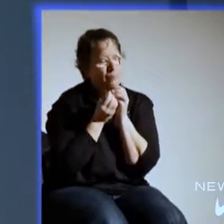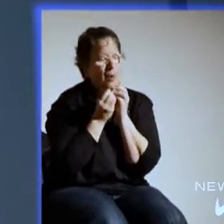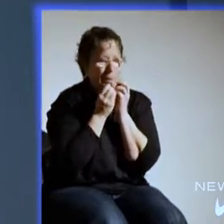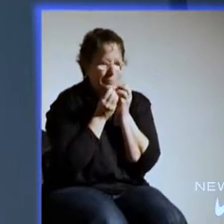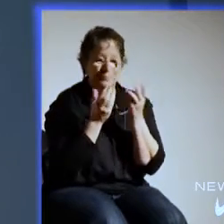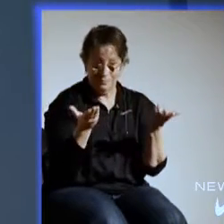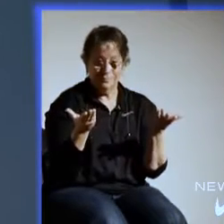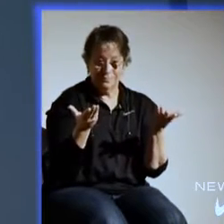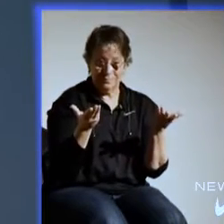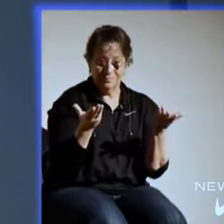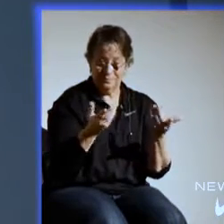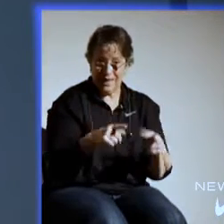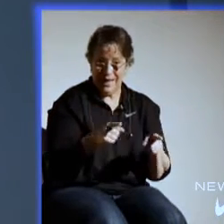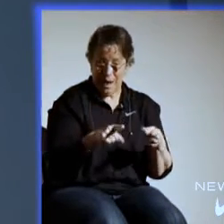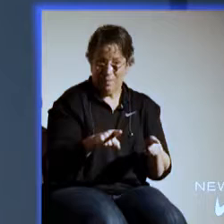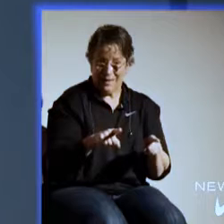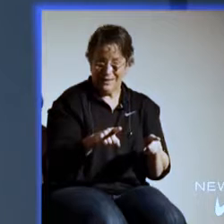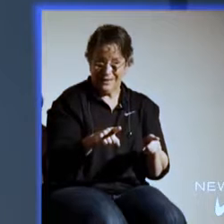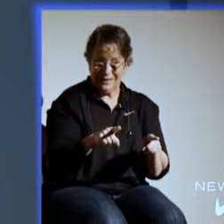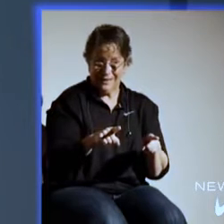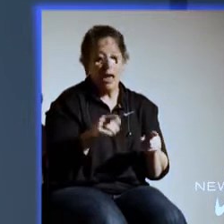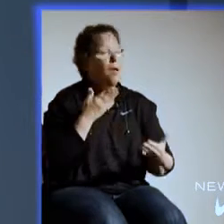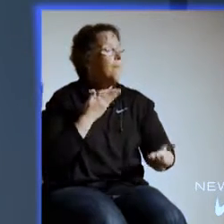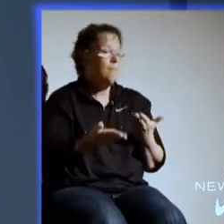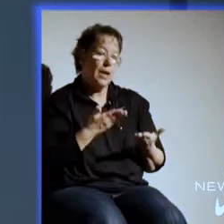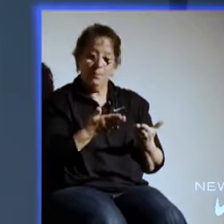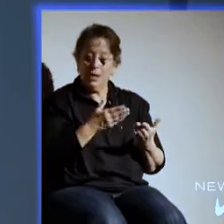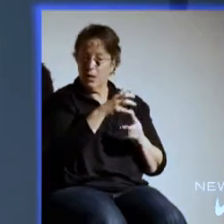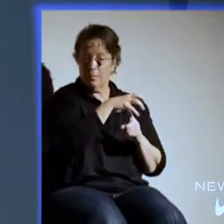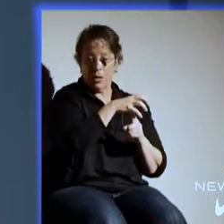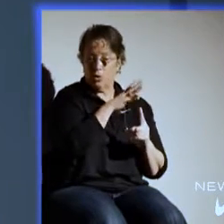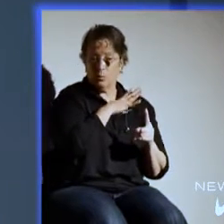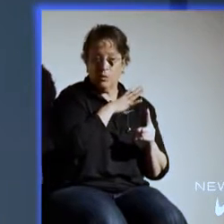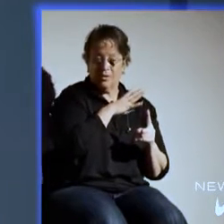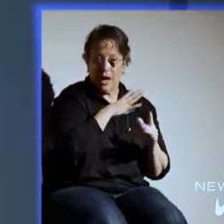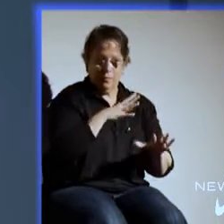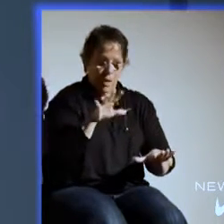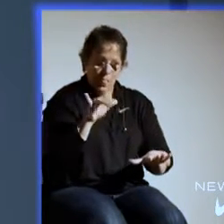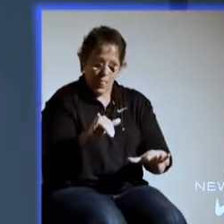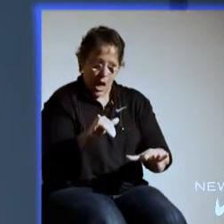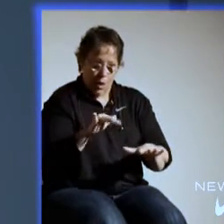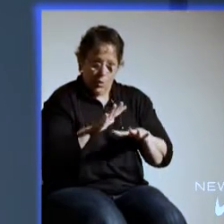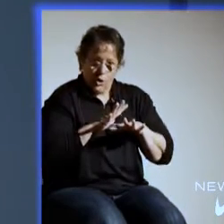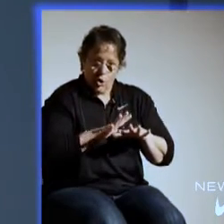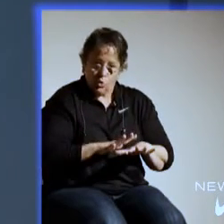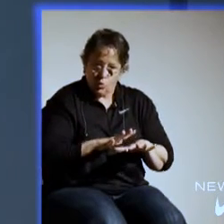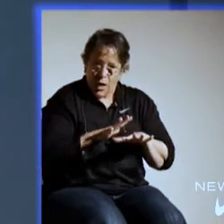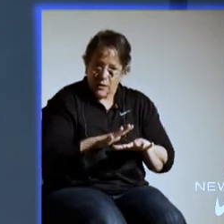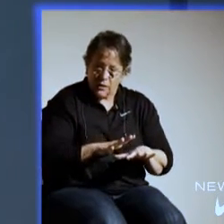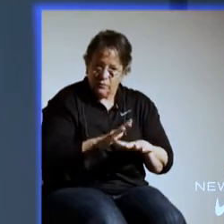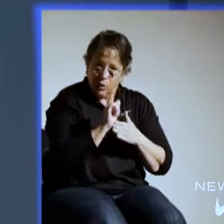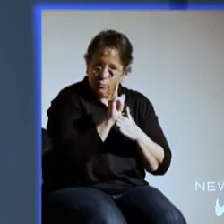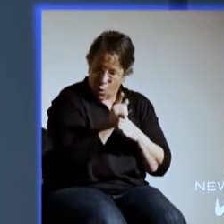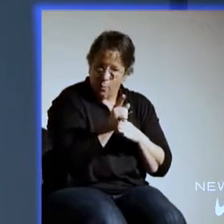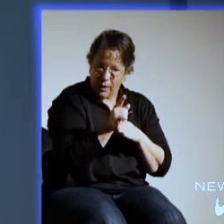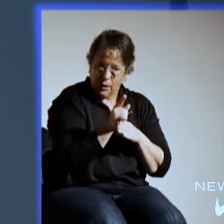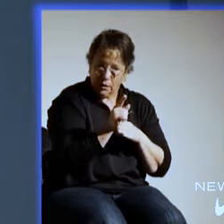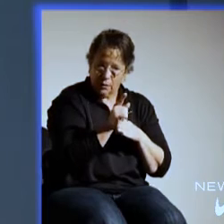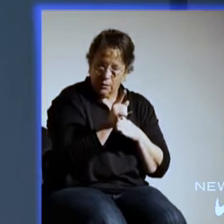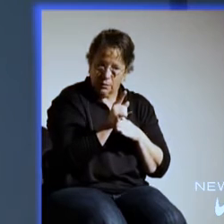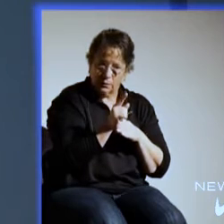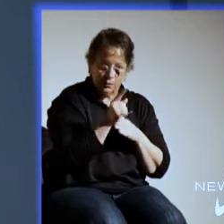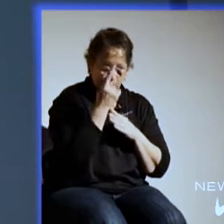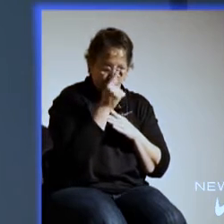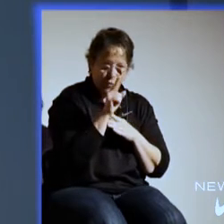Now, maybe she would have been fine. But that was a stressful moment for me and Kelsey. Because